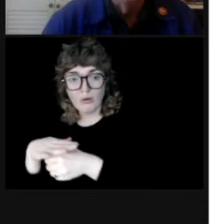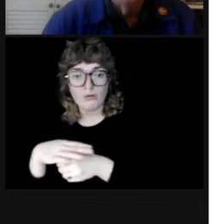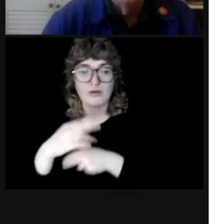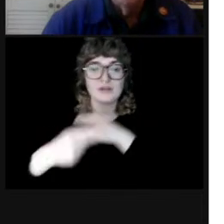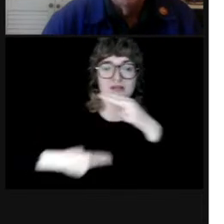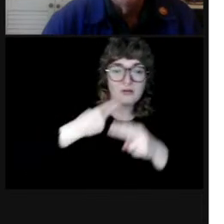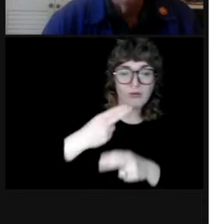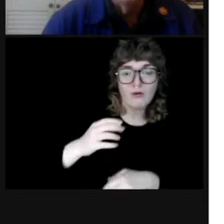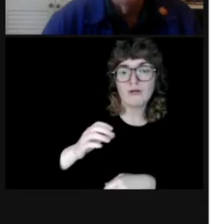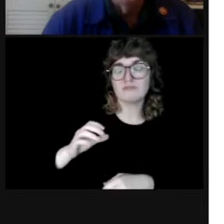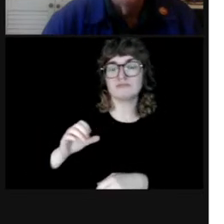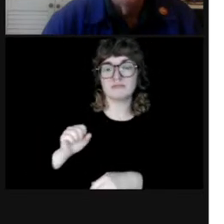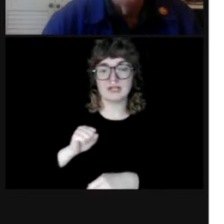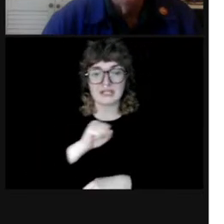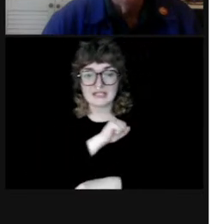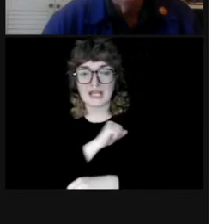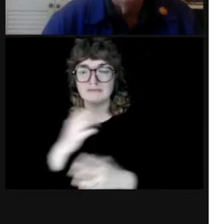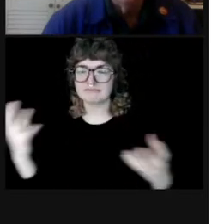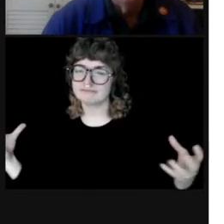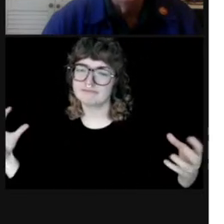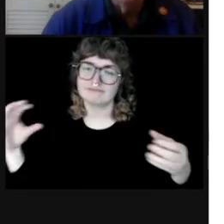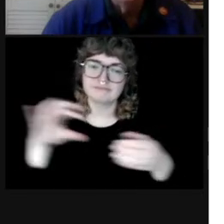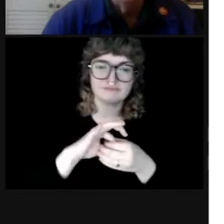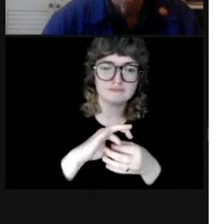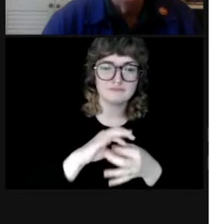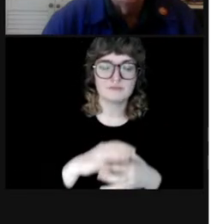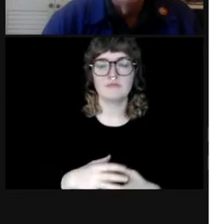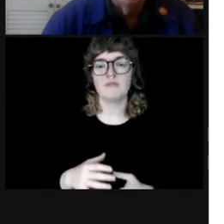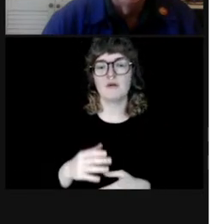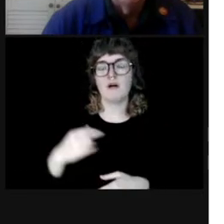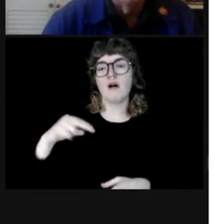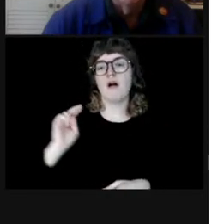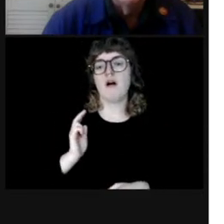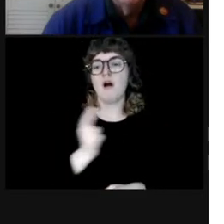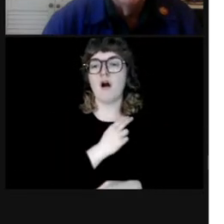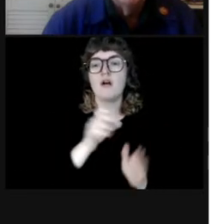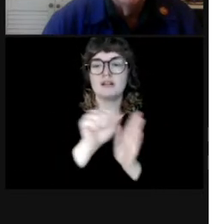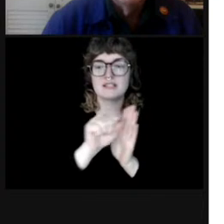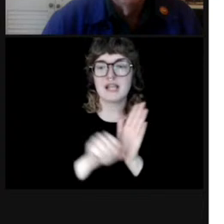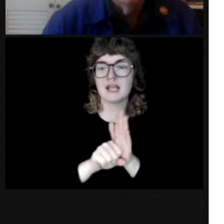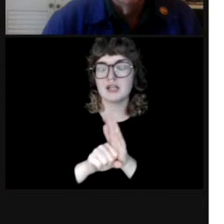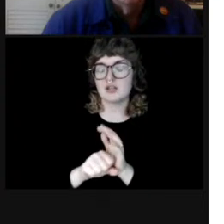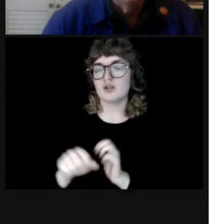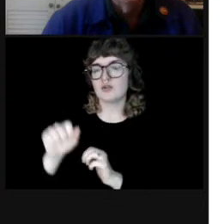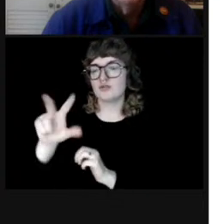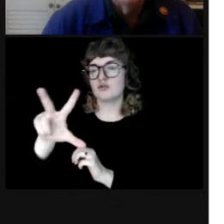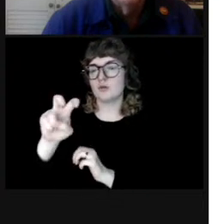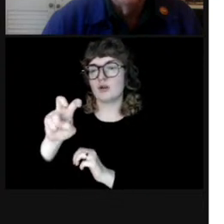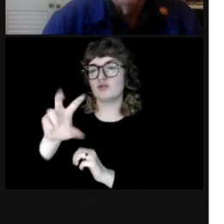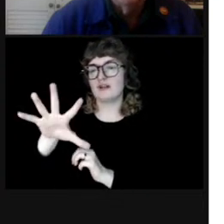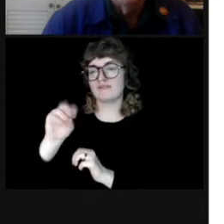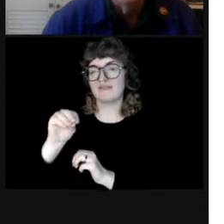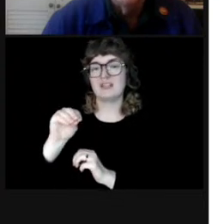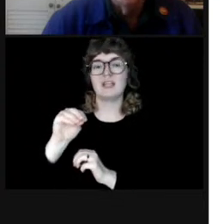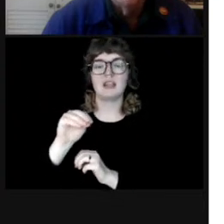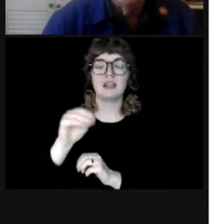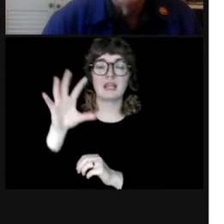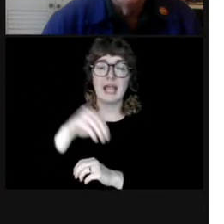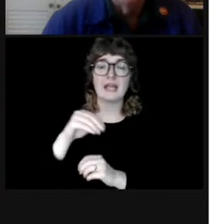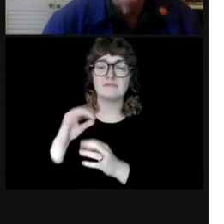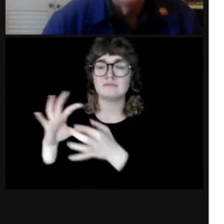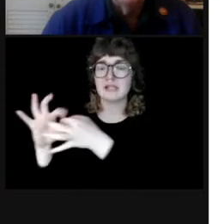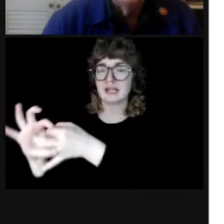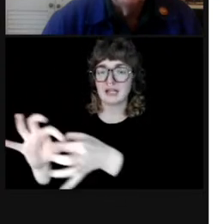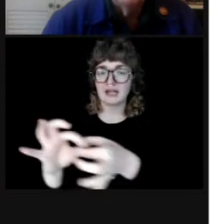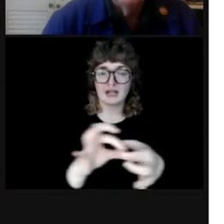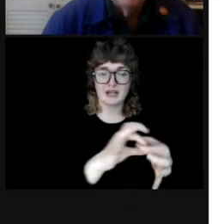cause. Our state 250th Commission can link all of them in a full state network with statewide